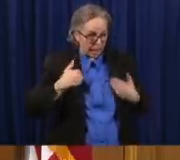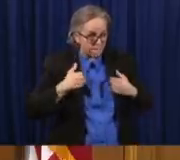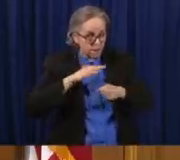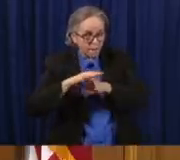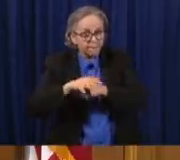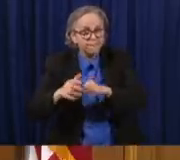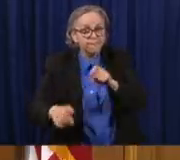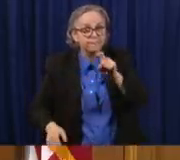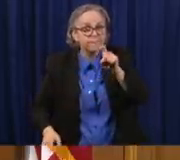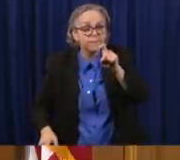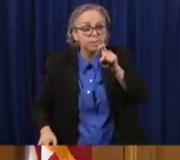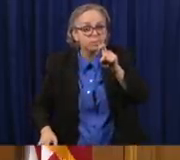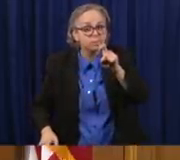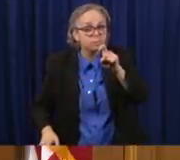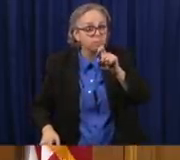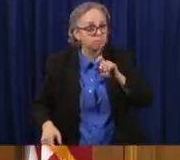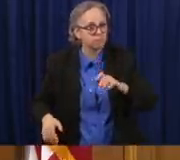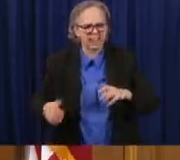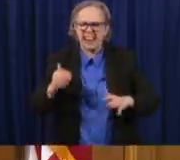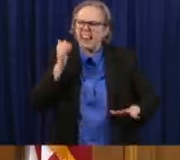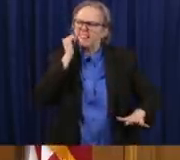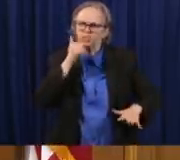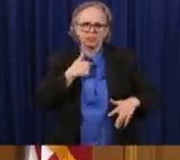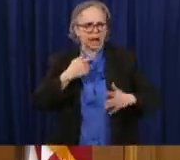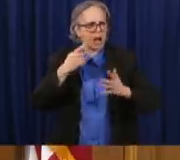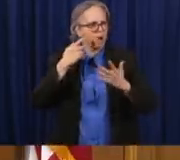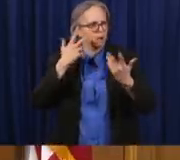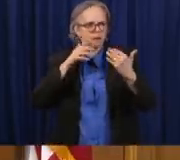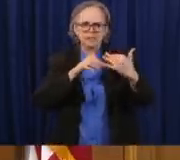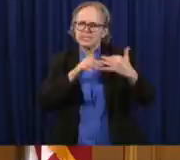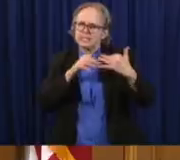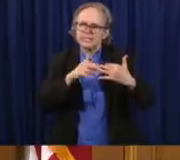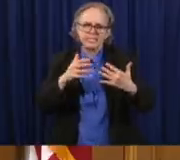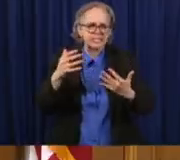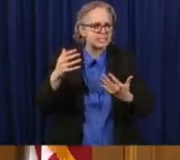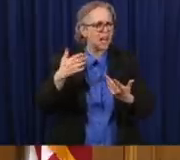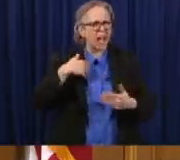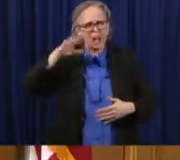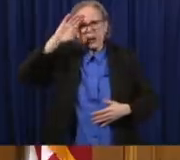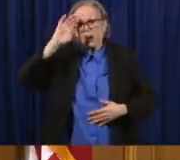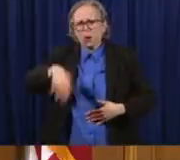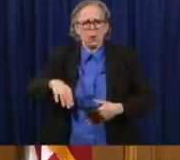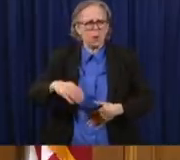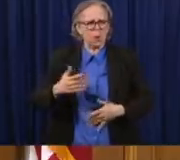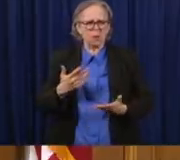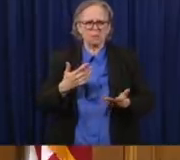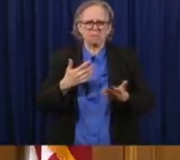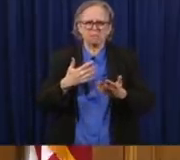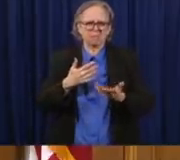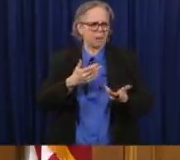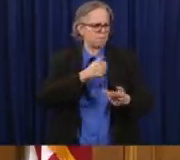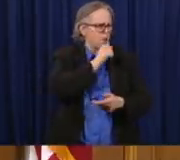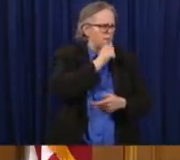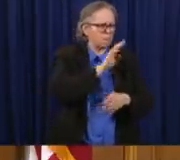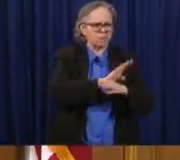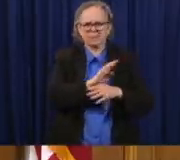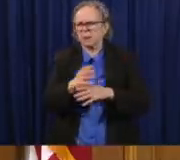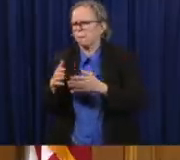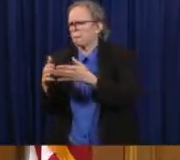a everyday battle. I know it is in the private industry. I know it is for the hospitals. I know people